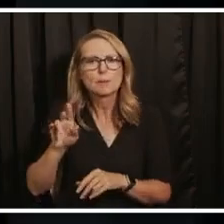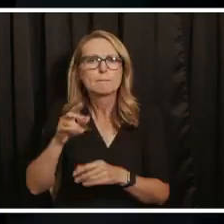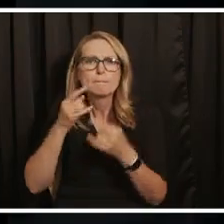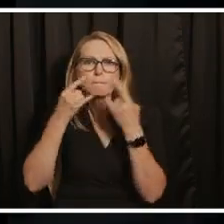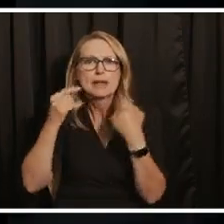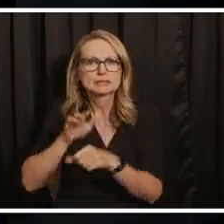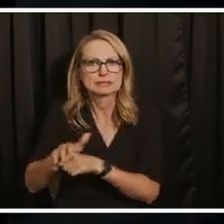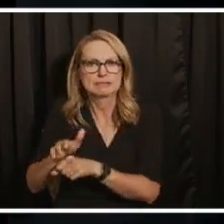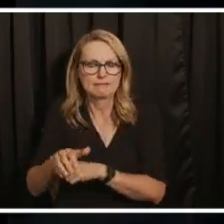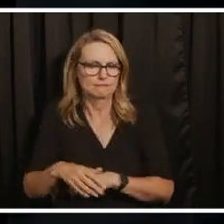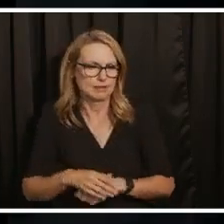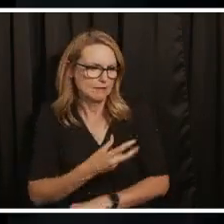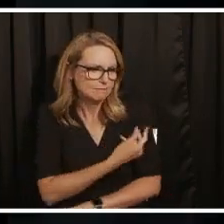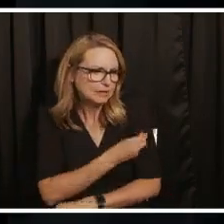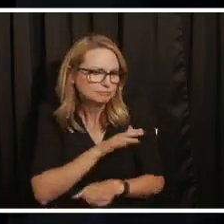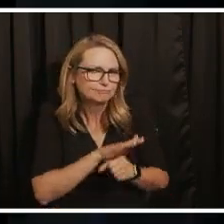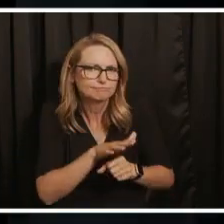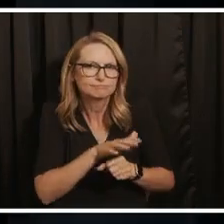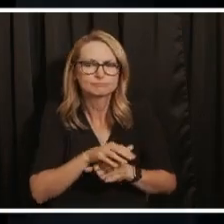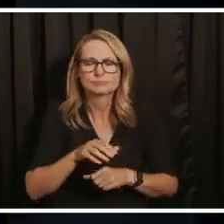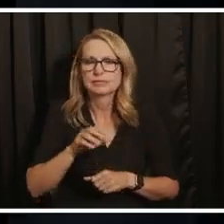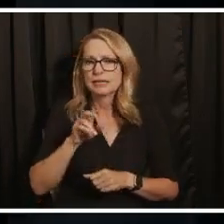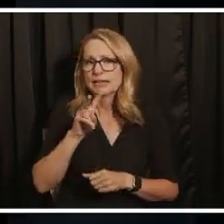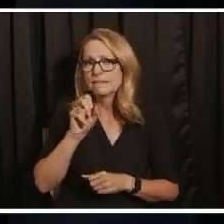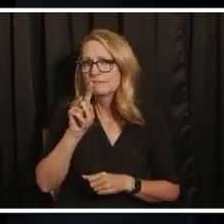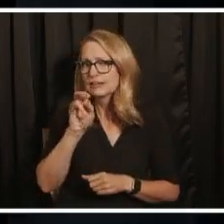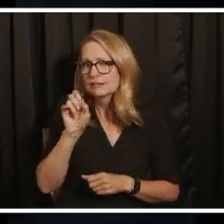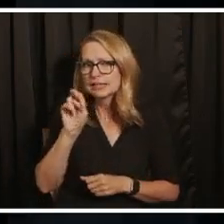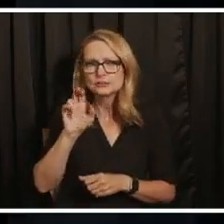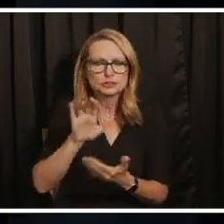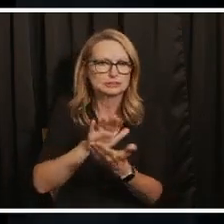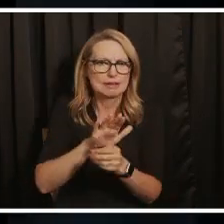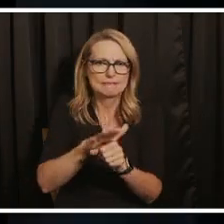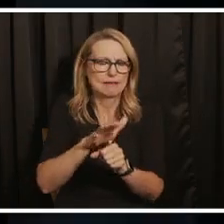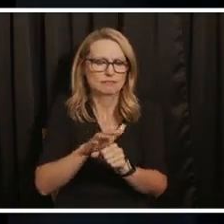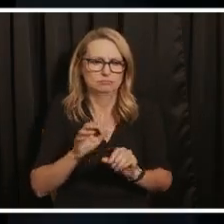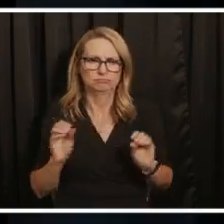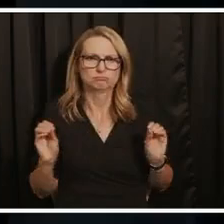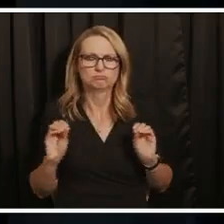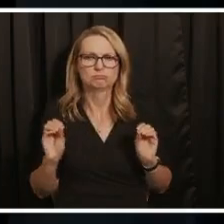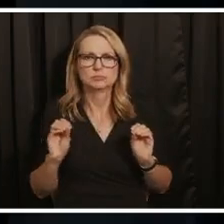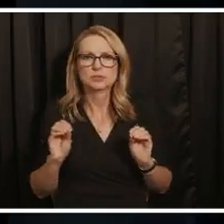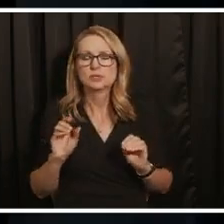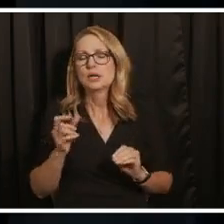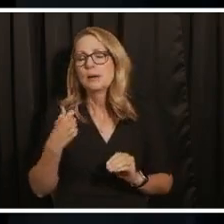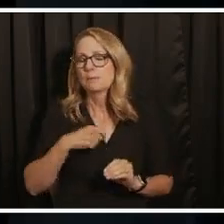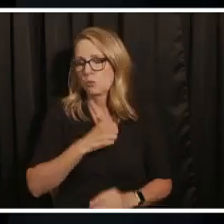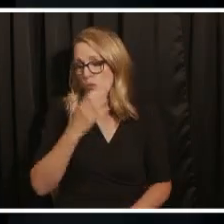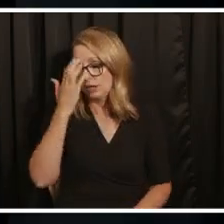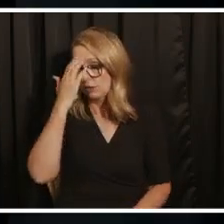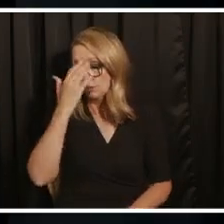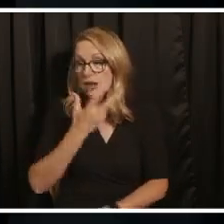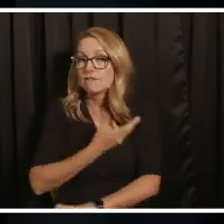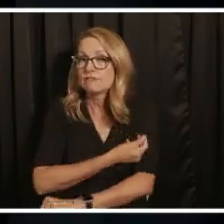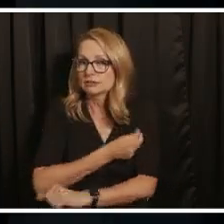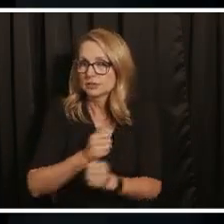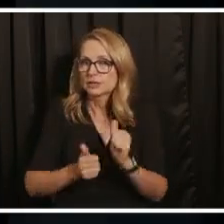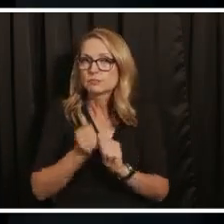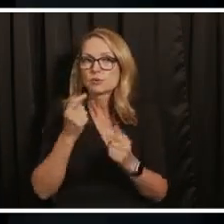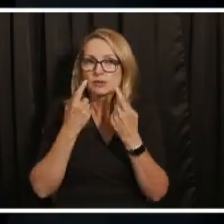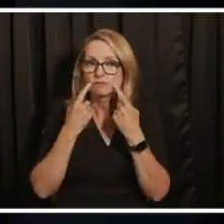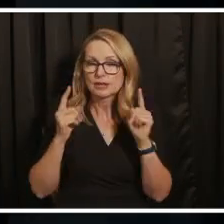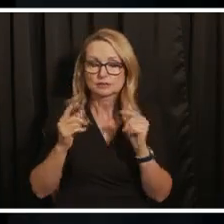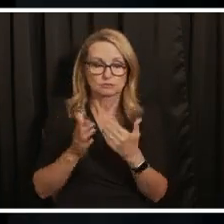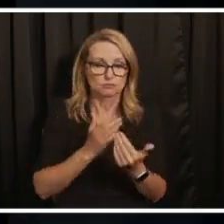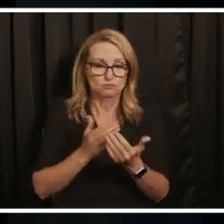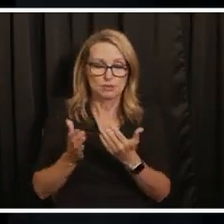just vaccinations or just ventilation. There's no question vaccination is the most effective, right? So for 12 to 17-year-olds, for